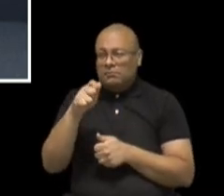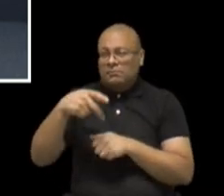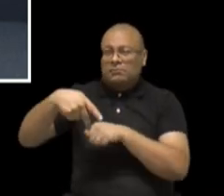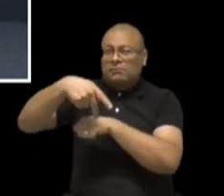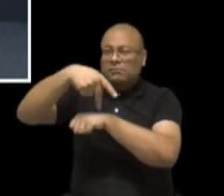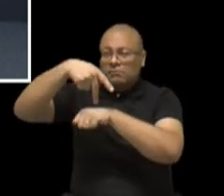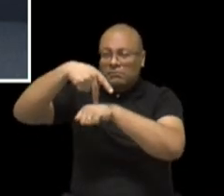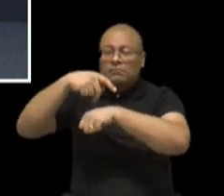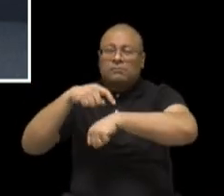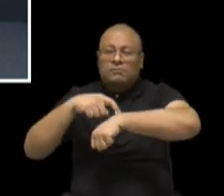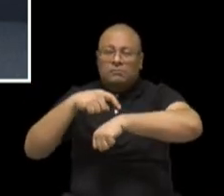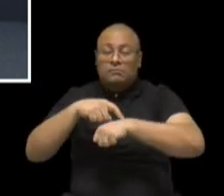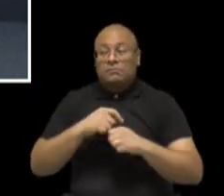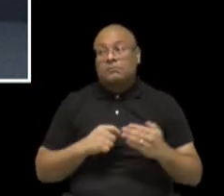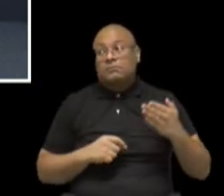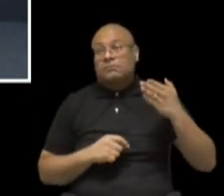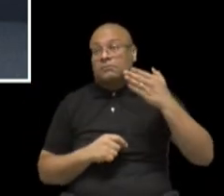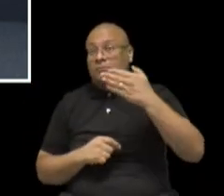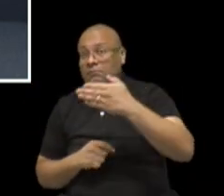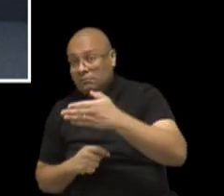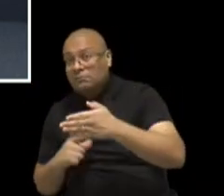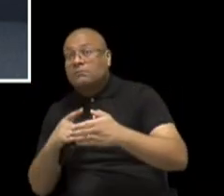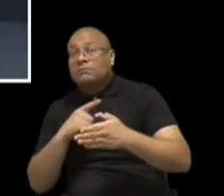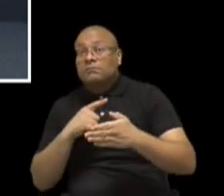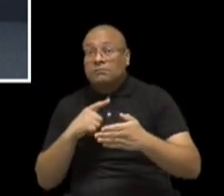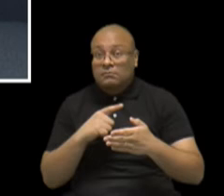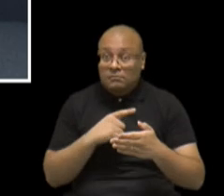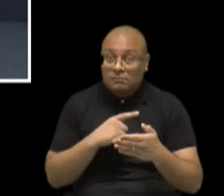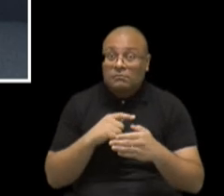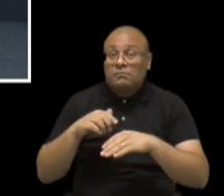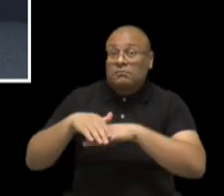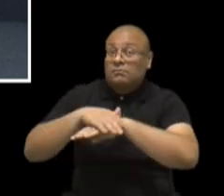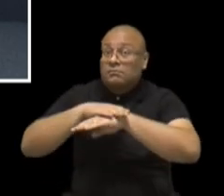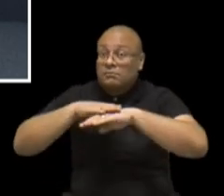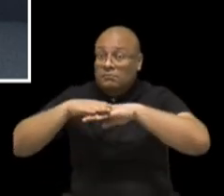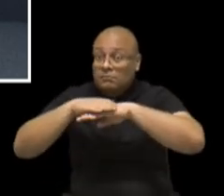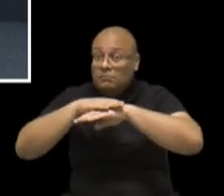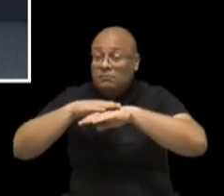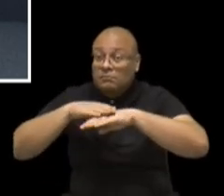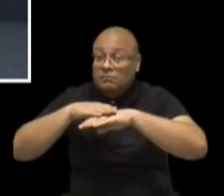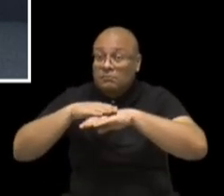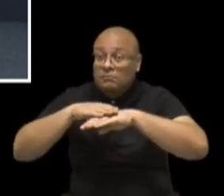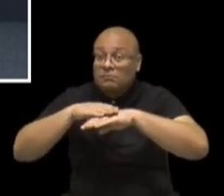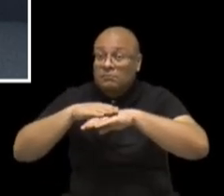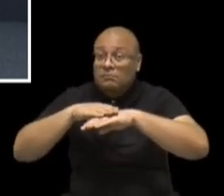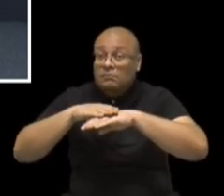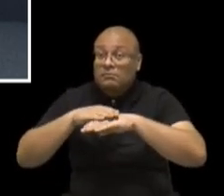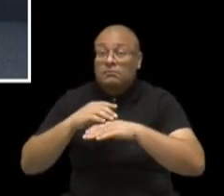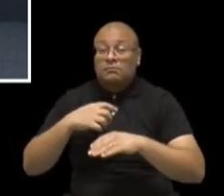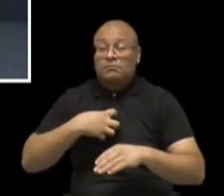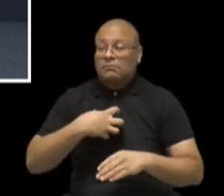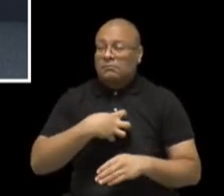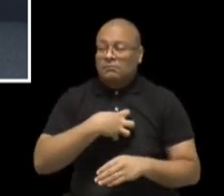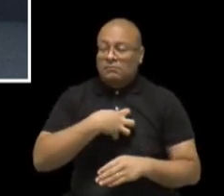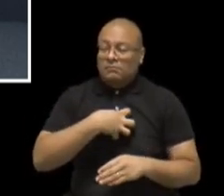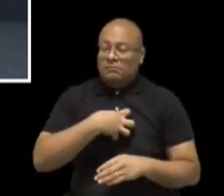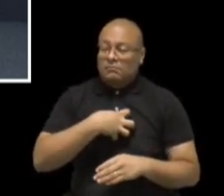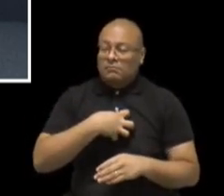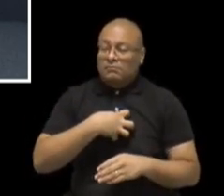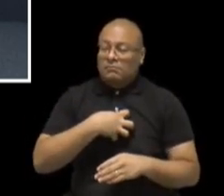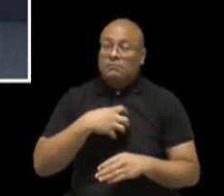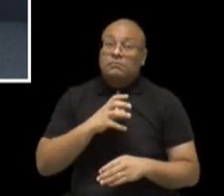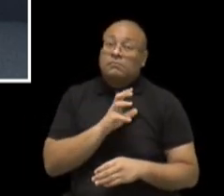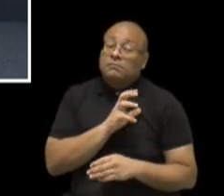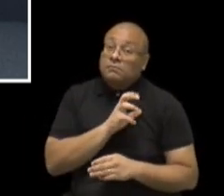special type of weaving they do in the Bolgatanga region in the north of Ghana. And I fell completely in love with